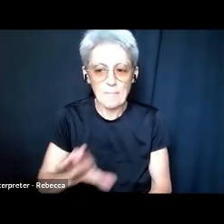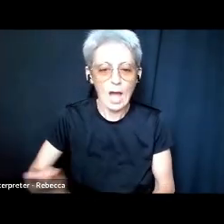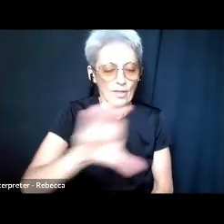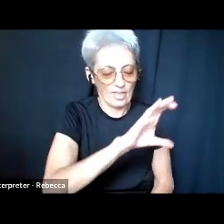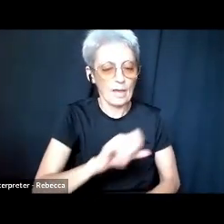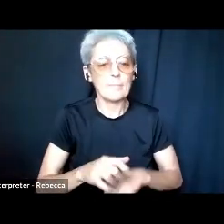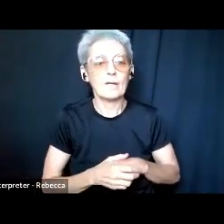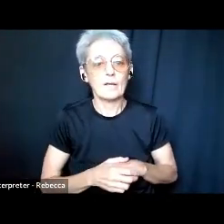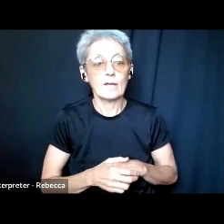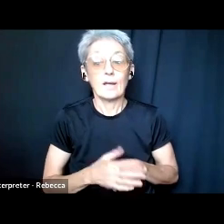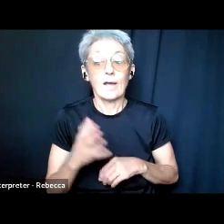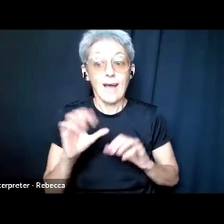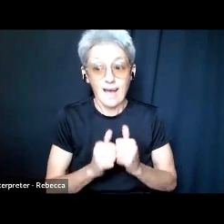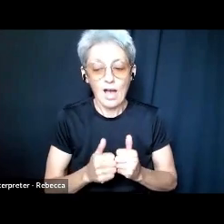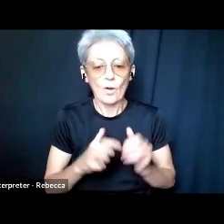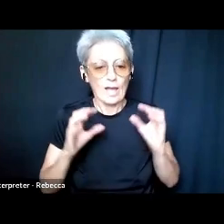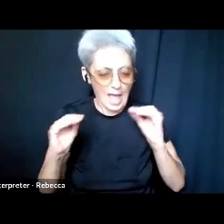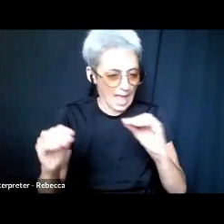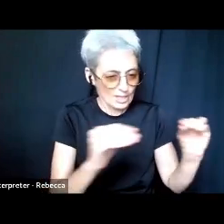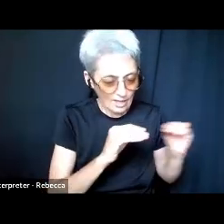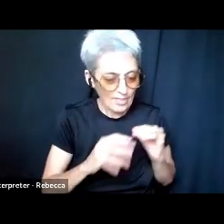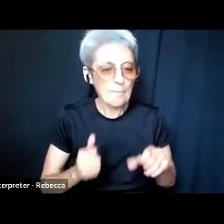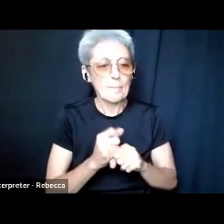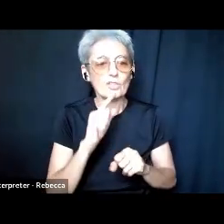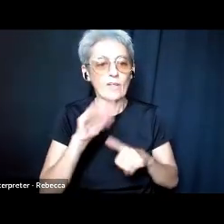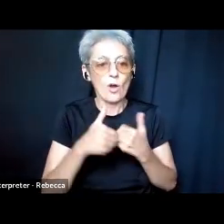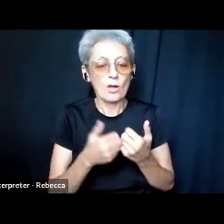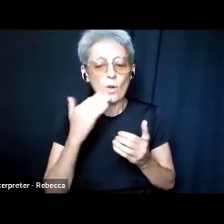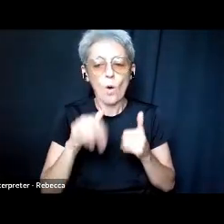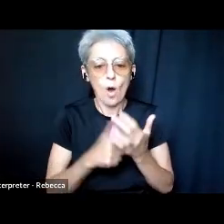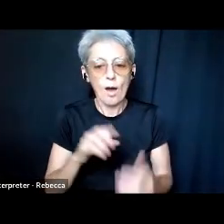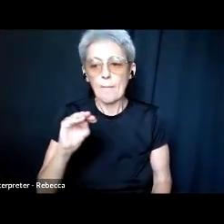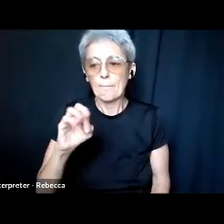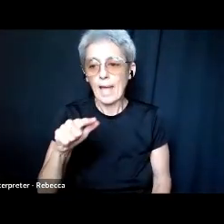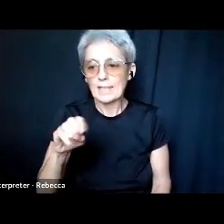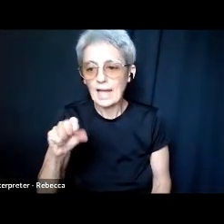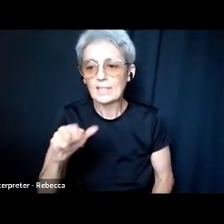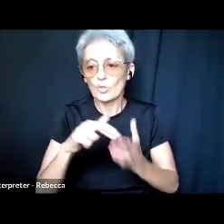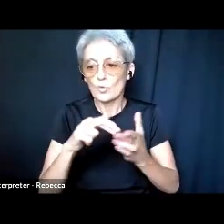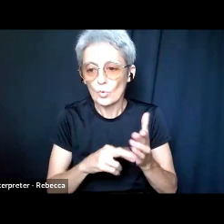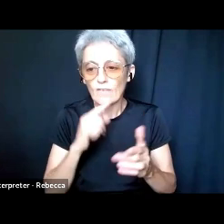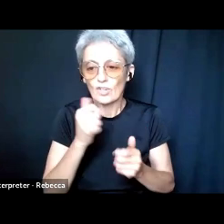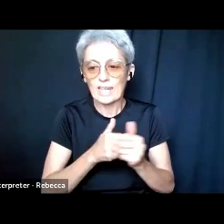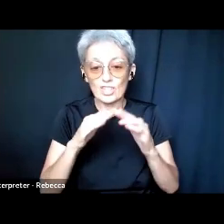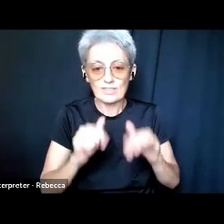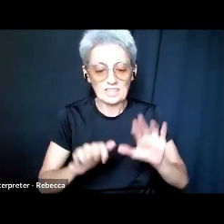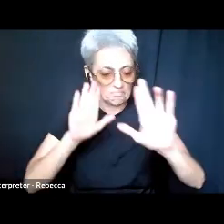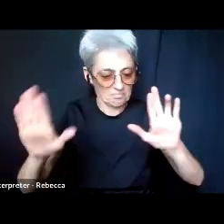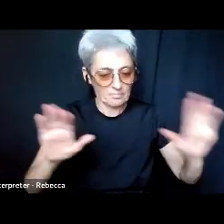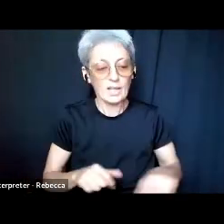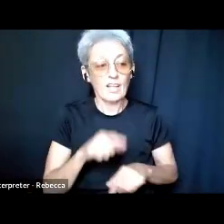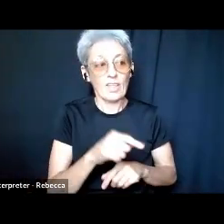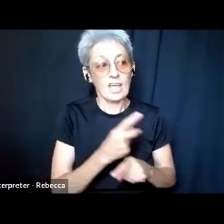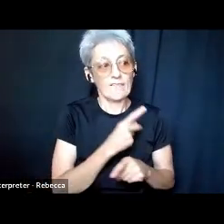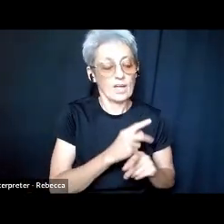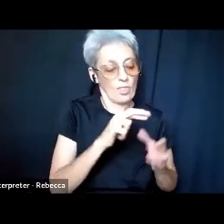and know all of the mandates and rules and specific systems, that they're able to connect those rules and laws to what parents